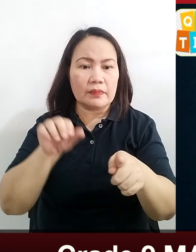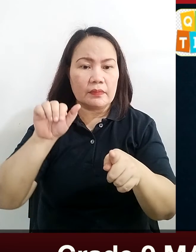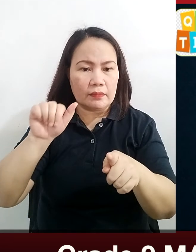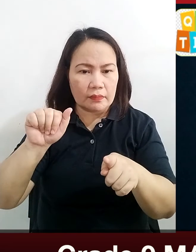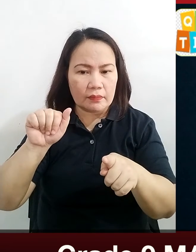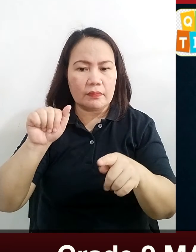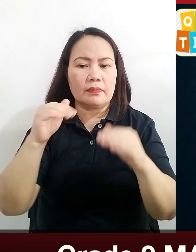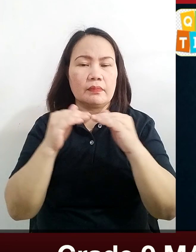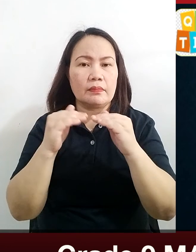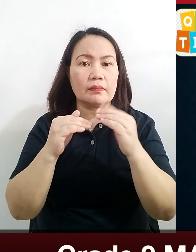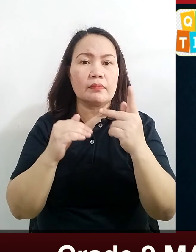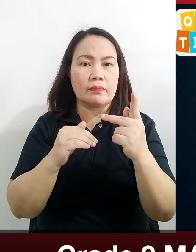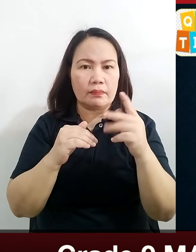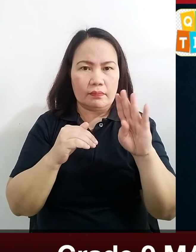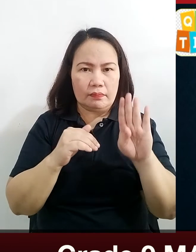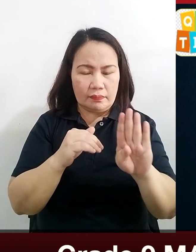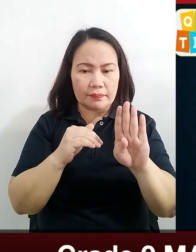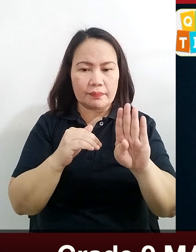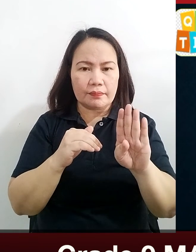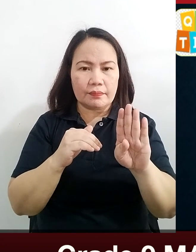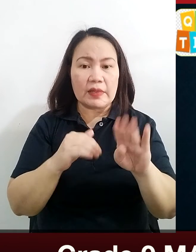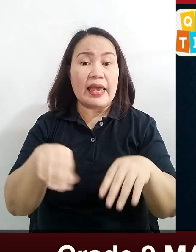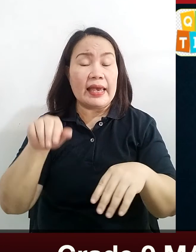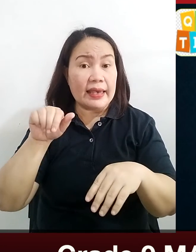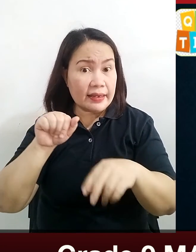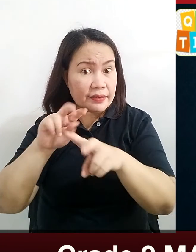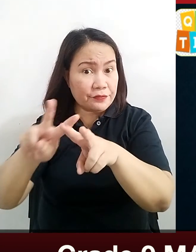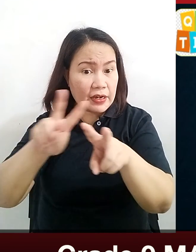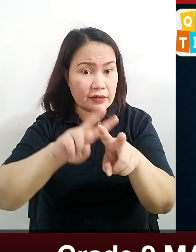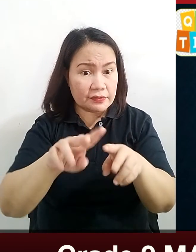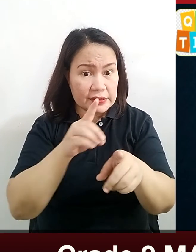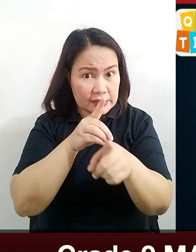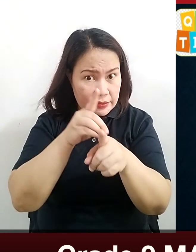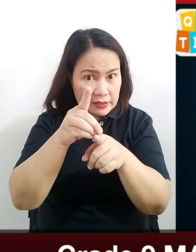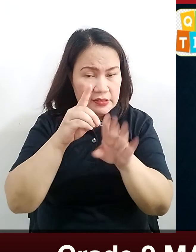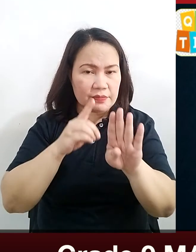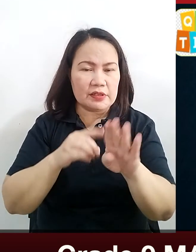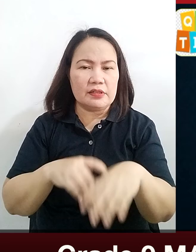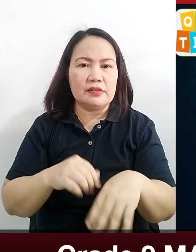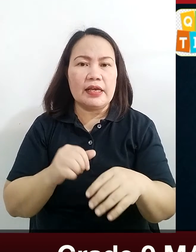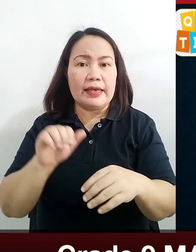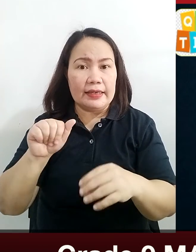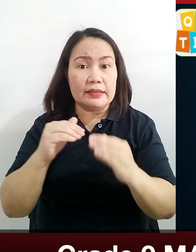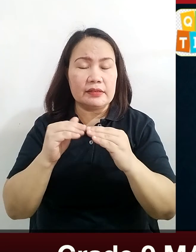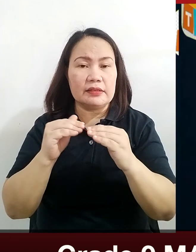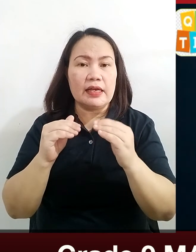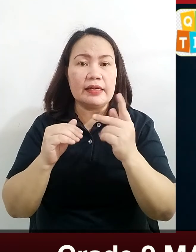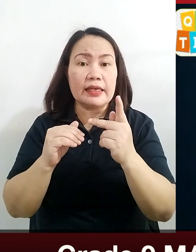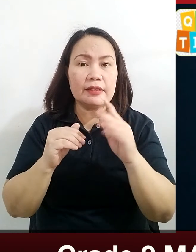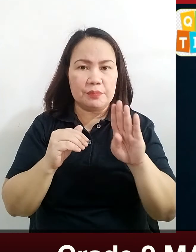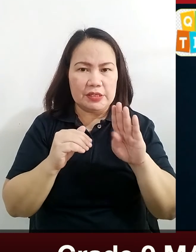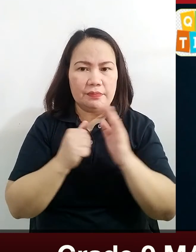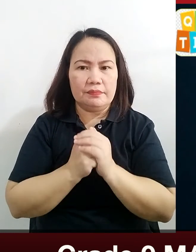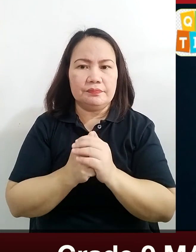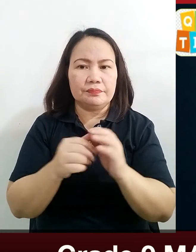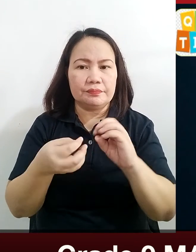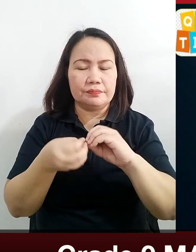Okay, so the answer is letter B. A is equal to KB. Next, question number